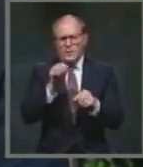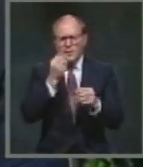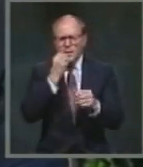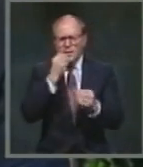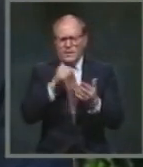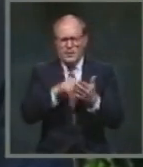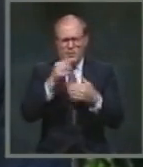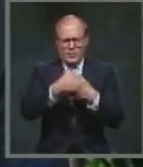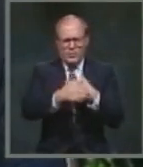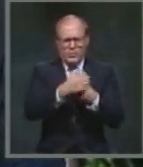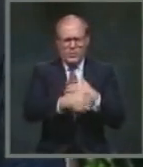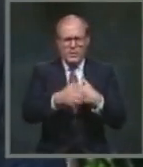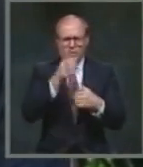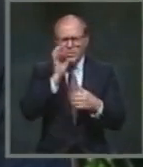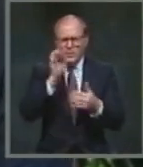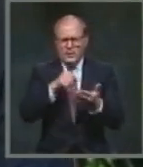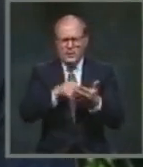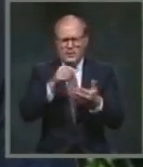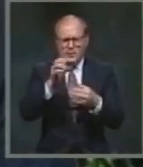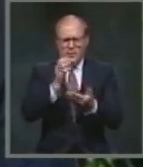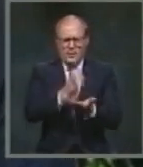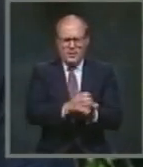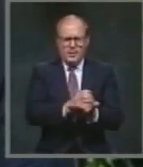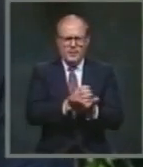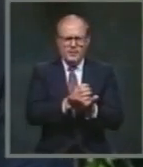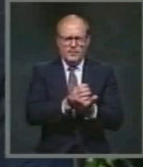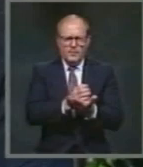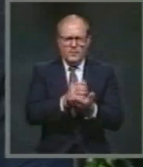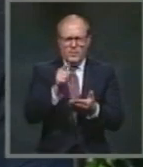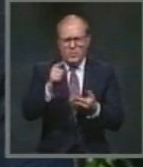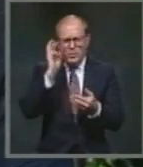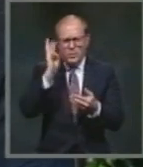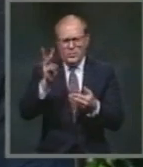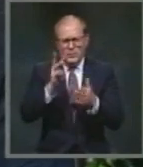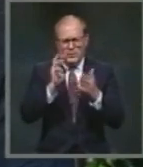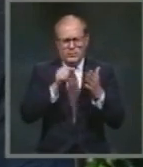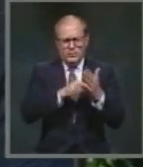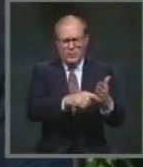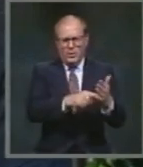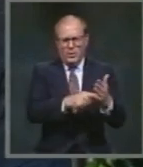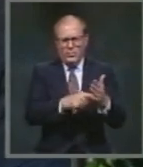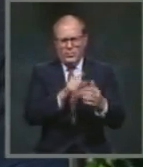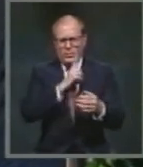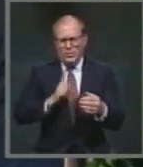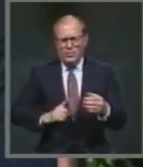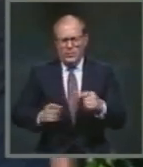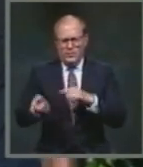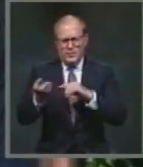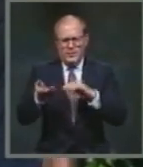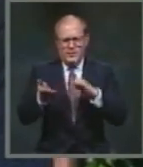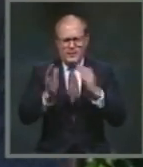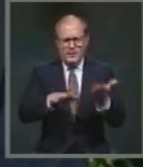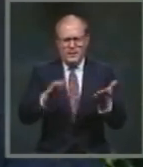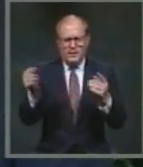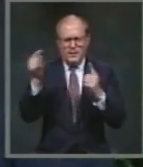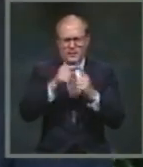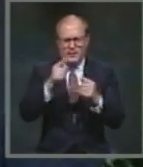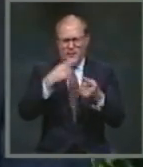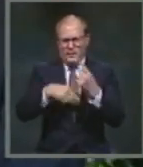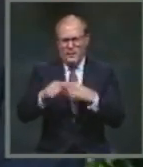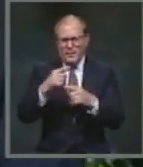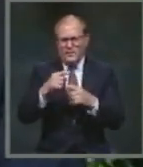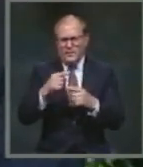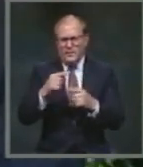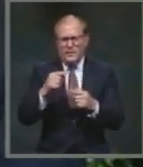this bread and drink this cup, you show the Lord's death till he comes." Thus he established